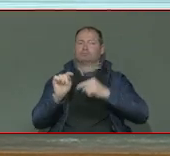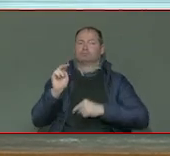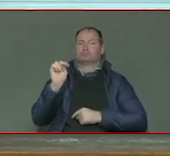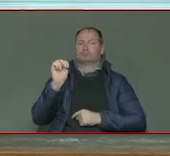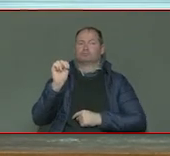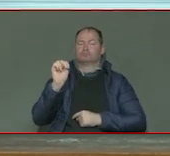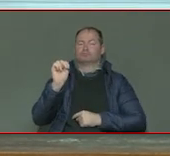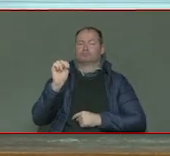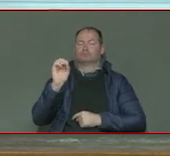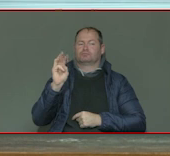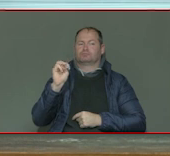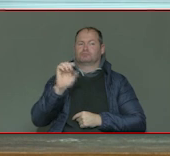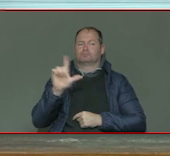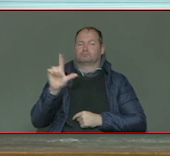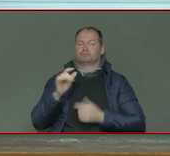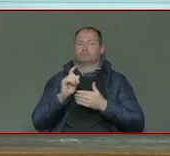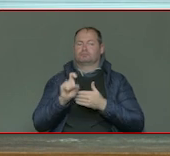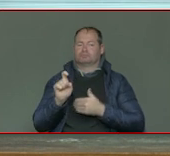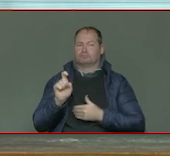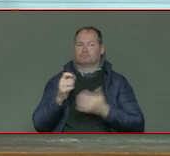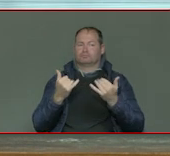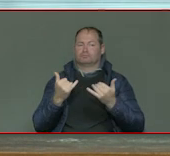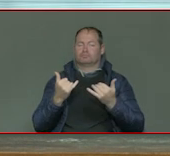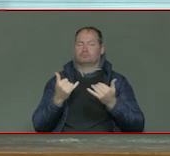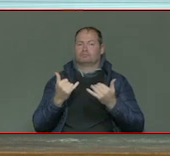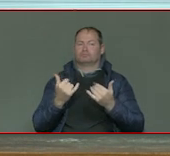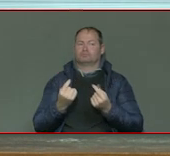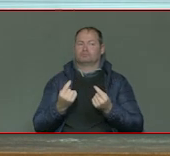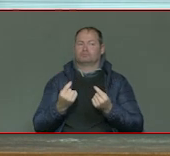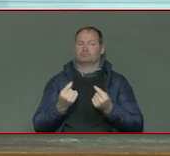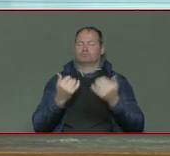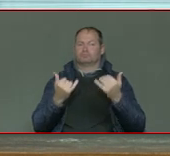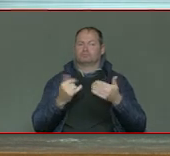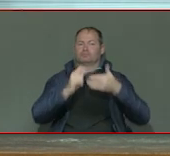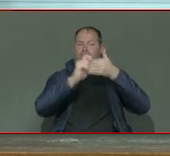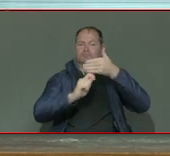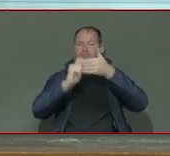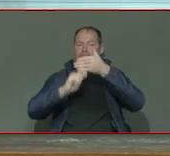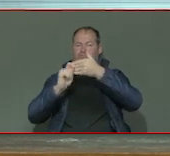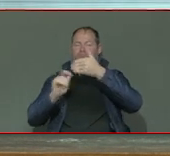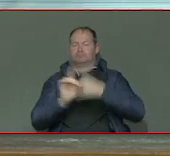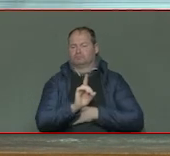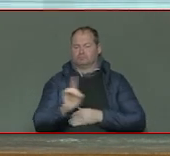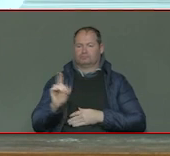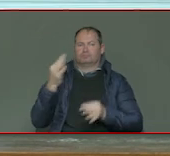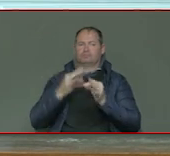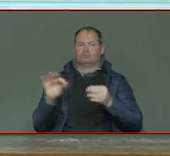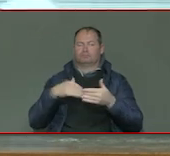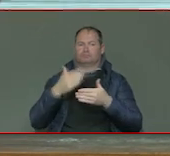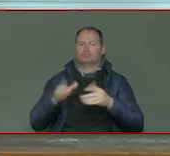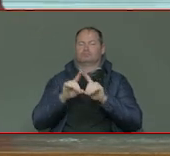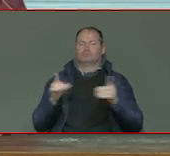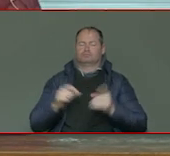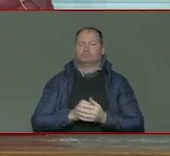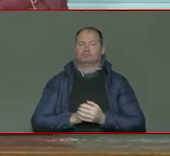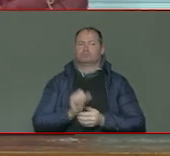the monomial is in terms of x, for which I need to differentiate. I write each term of the denominator, simplify before you differentiate.